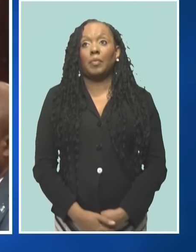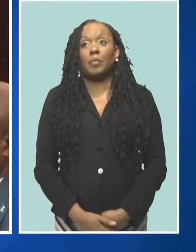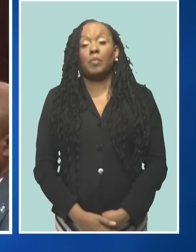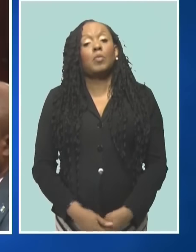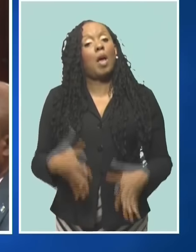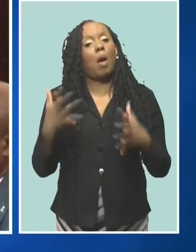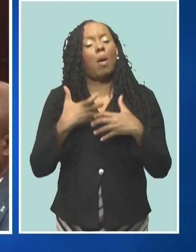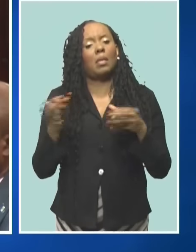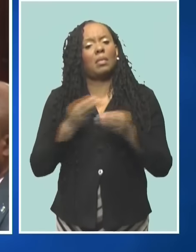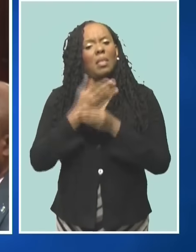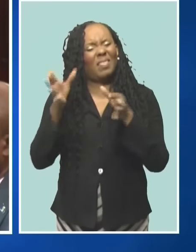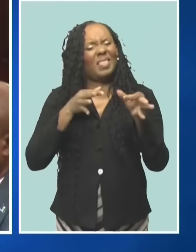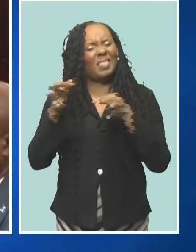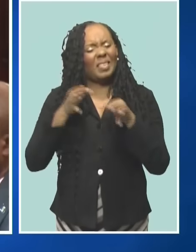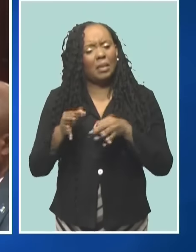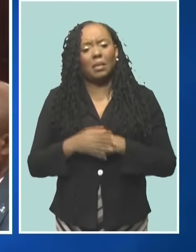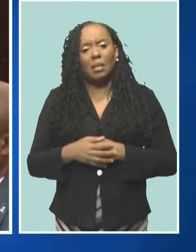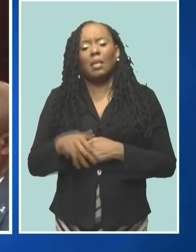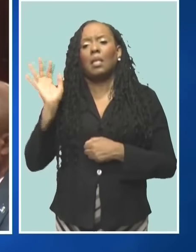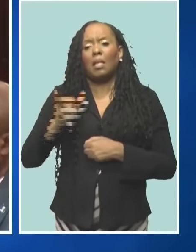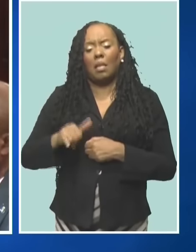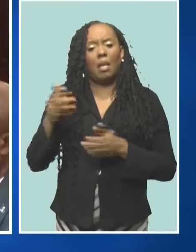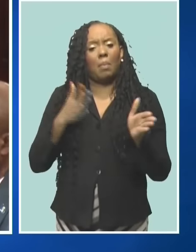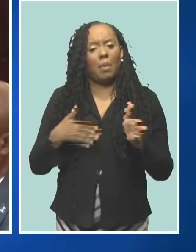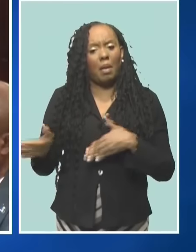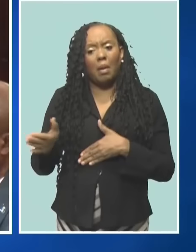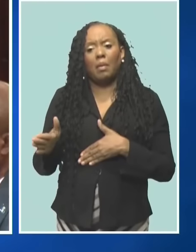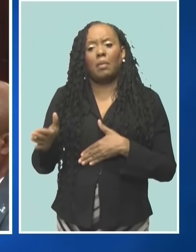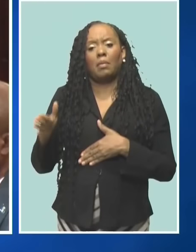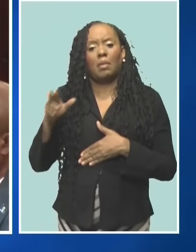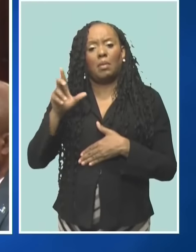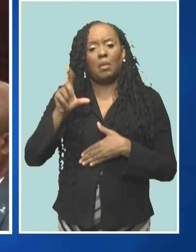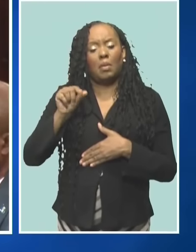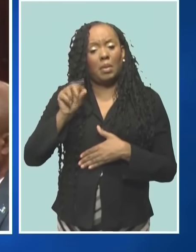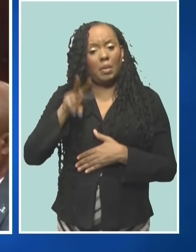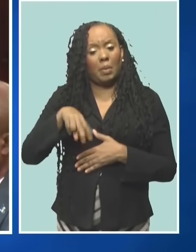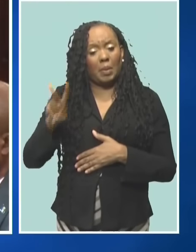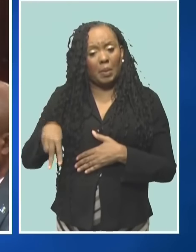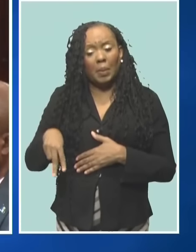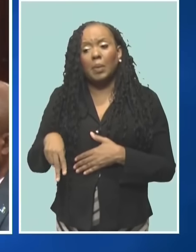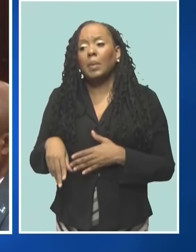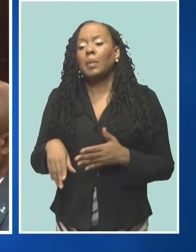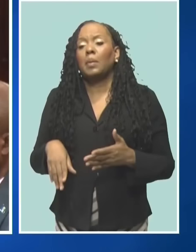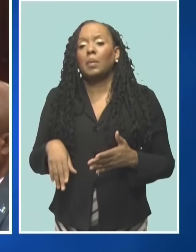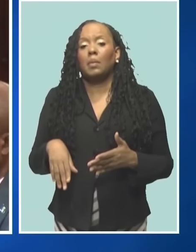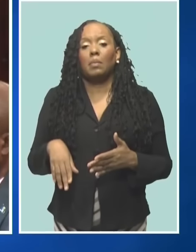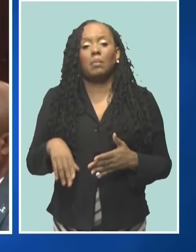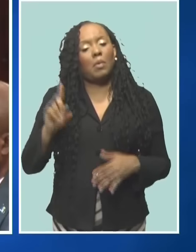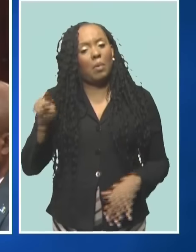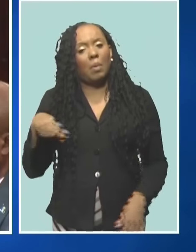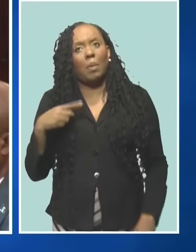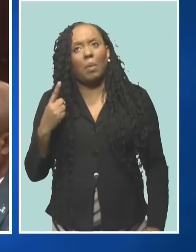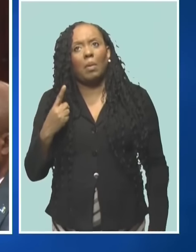scale. The debt for nature swap that we did in 2022 will only garner us half of that,